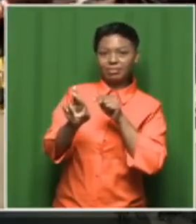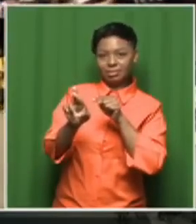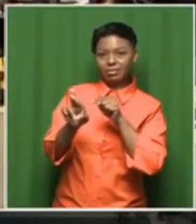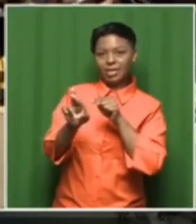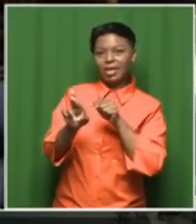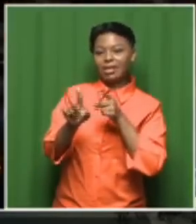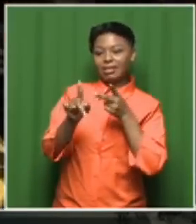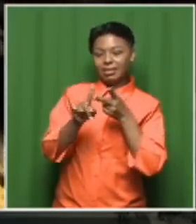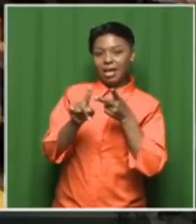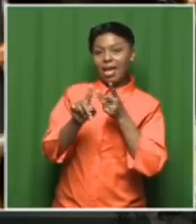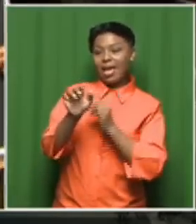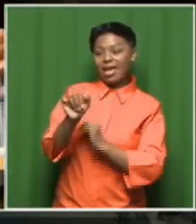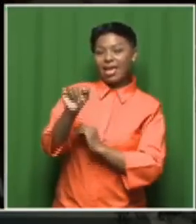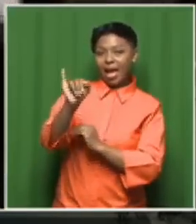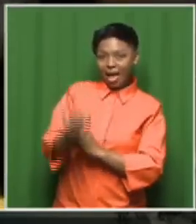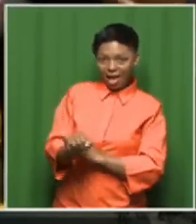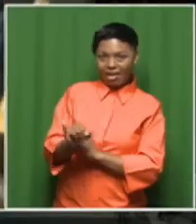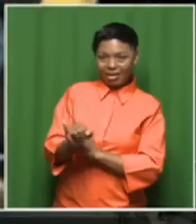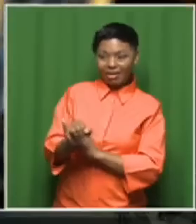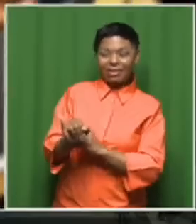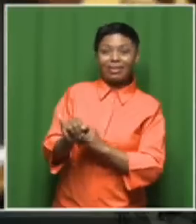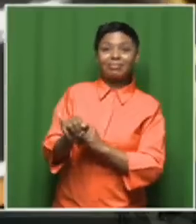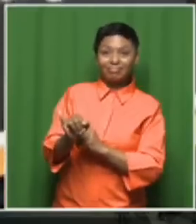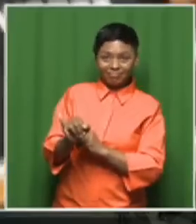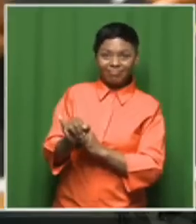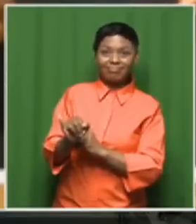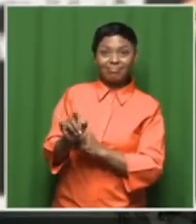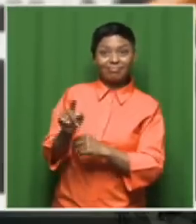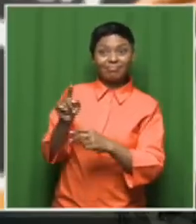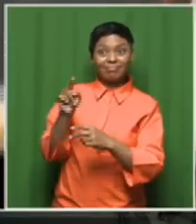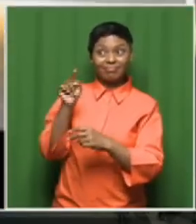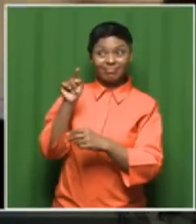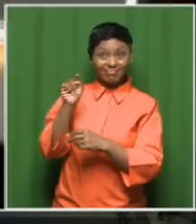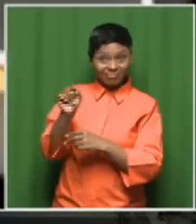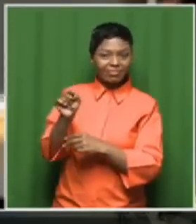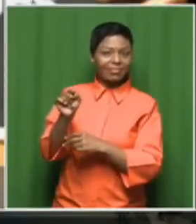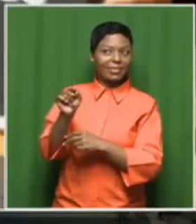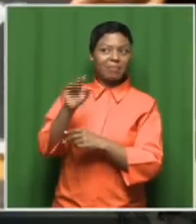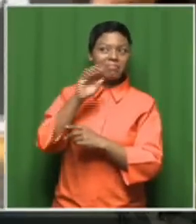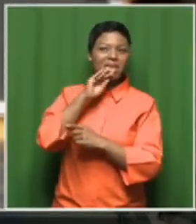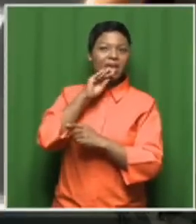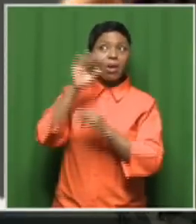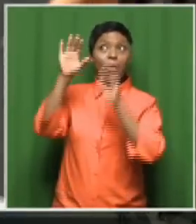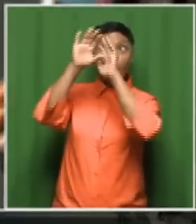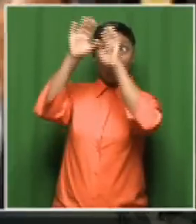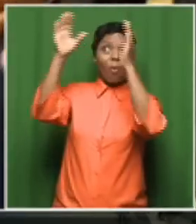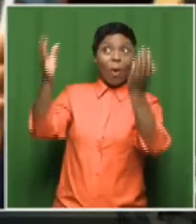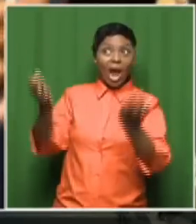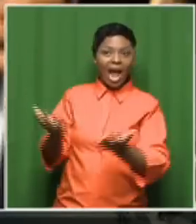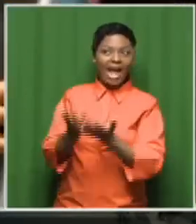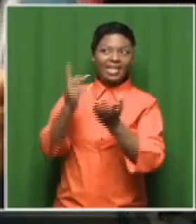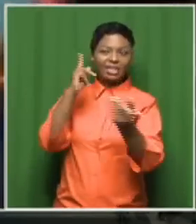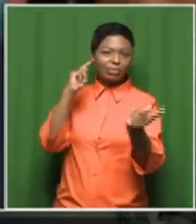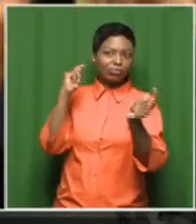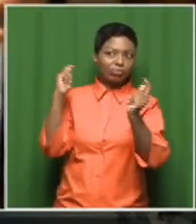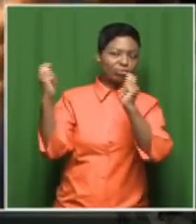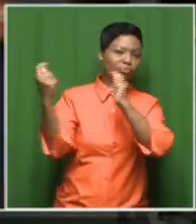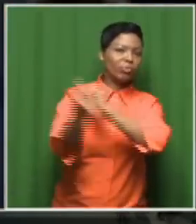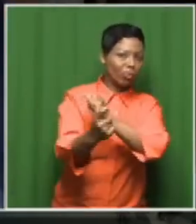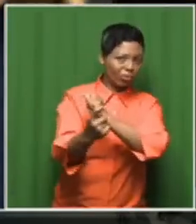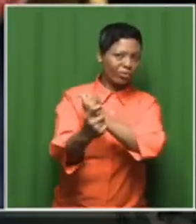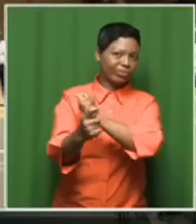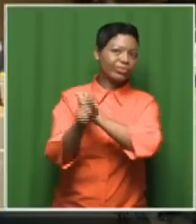AI, particularly artificial intelligence. This is a new world. It's a changing world, and it's a changing scene of work. And the